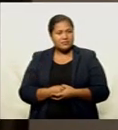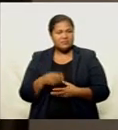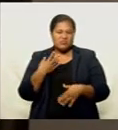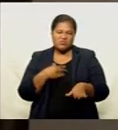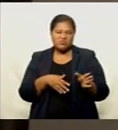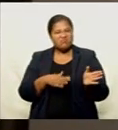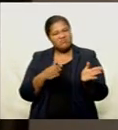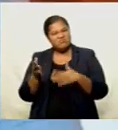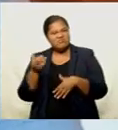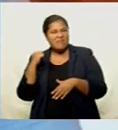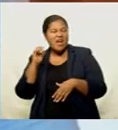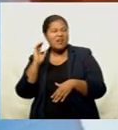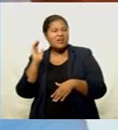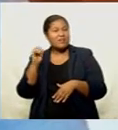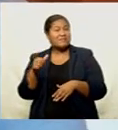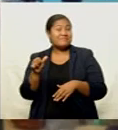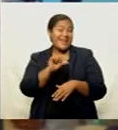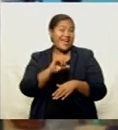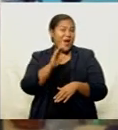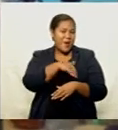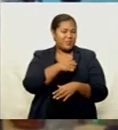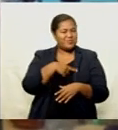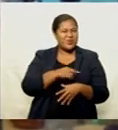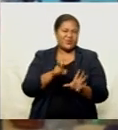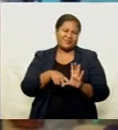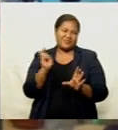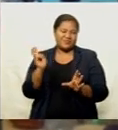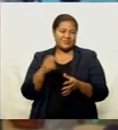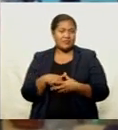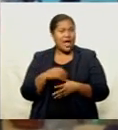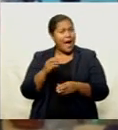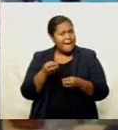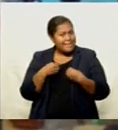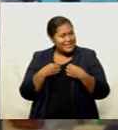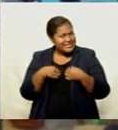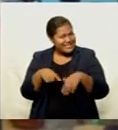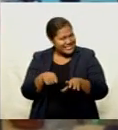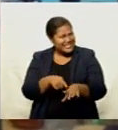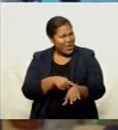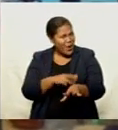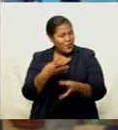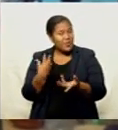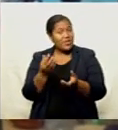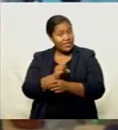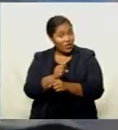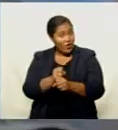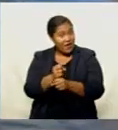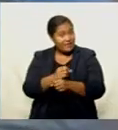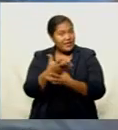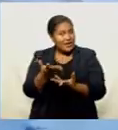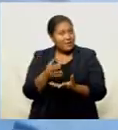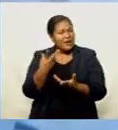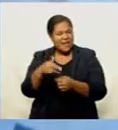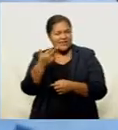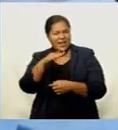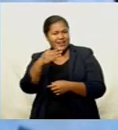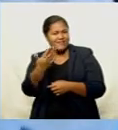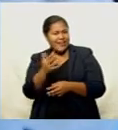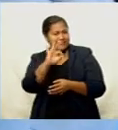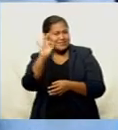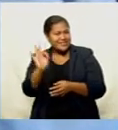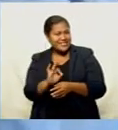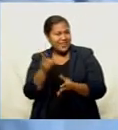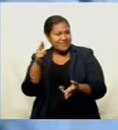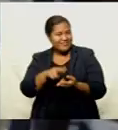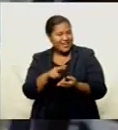home since he has been laid off. Business has been slow with the Coffee Bean, reporting an almost 95% reduction